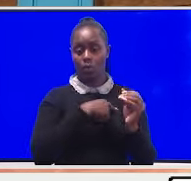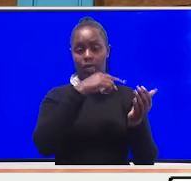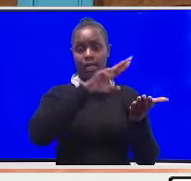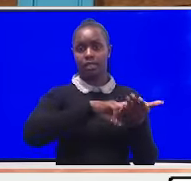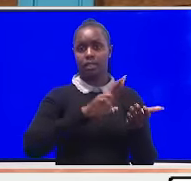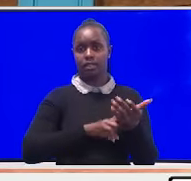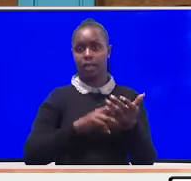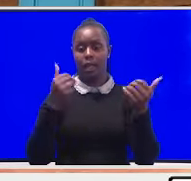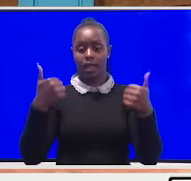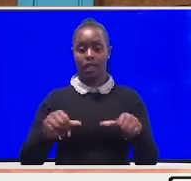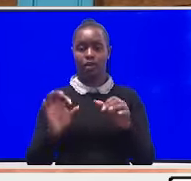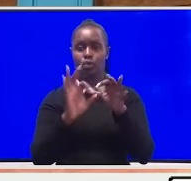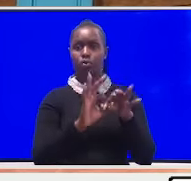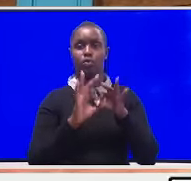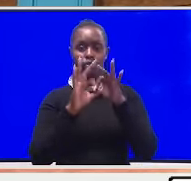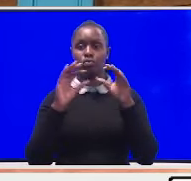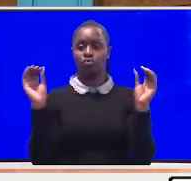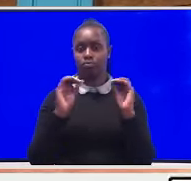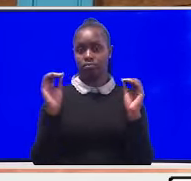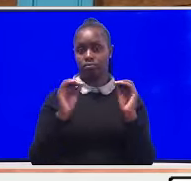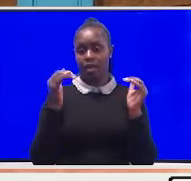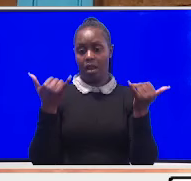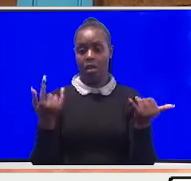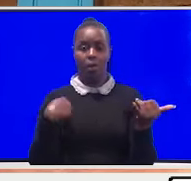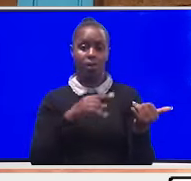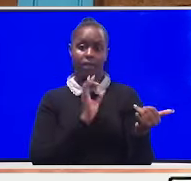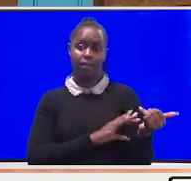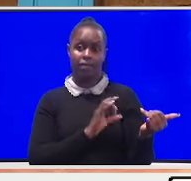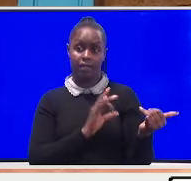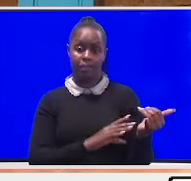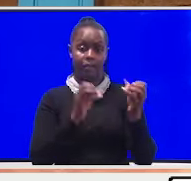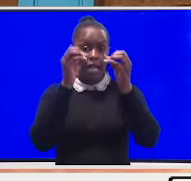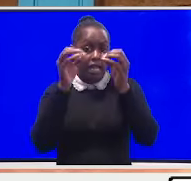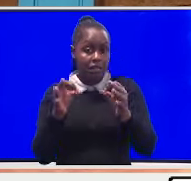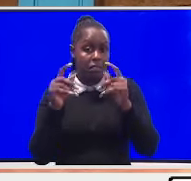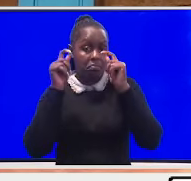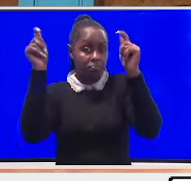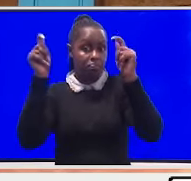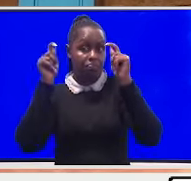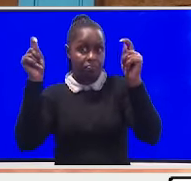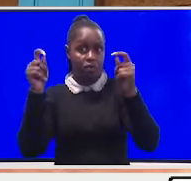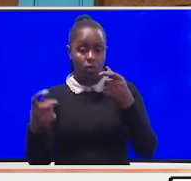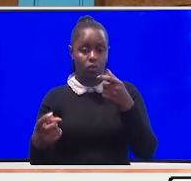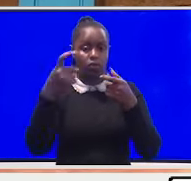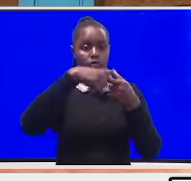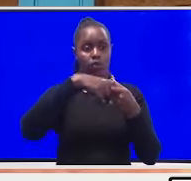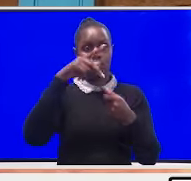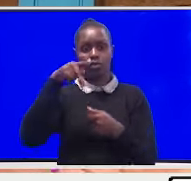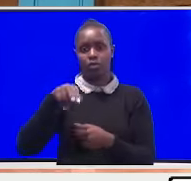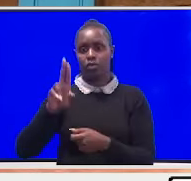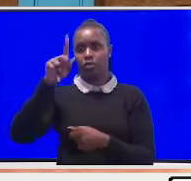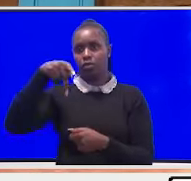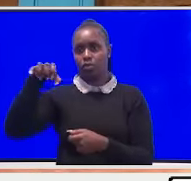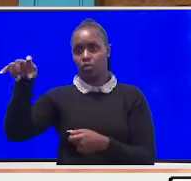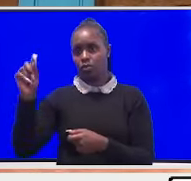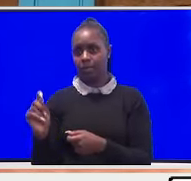any union. And now we are fearing to go out there, tujiunge na KUPPET. Last